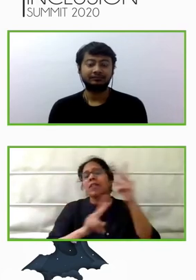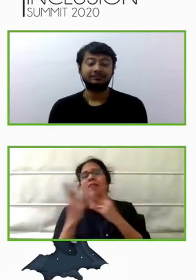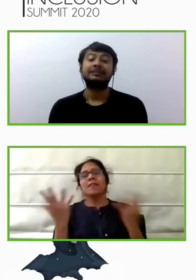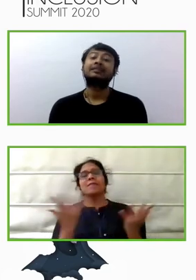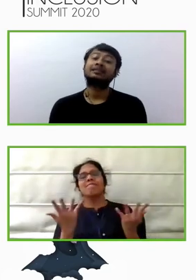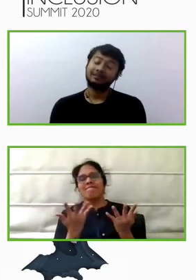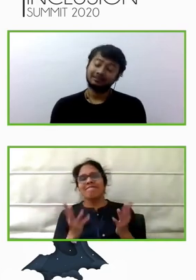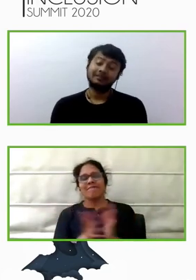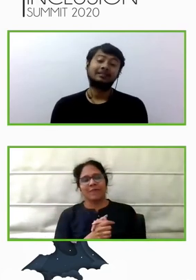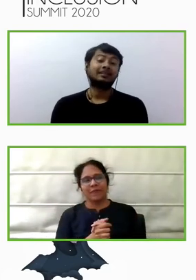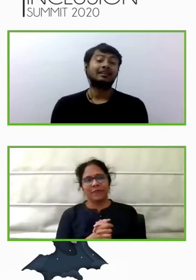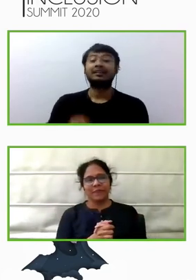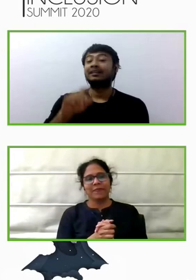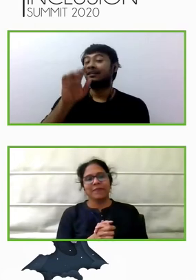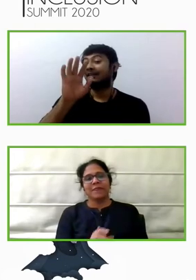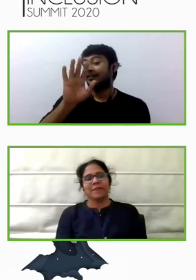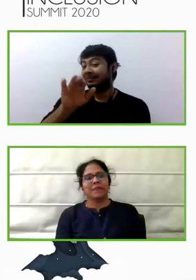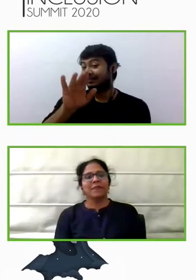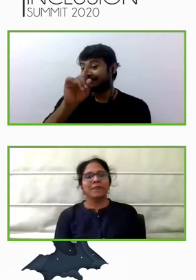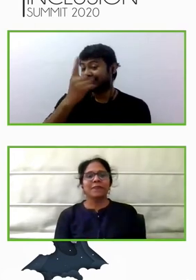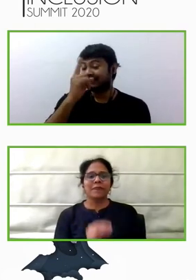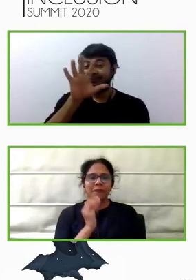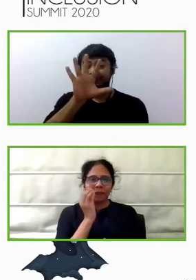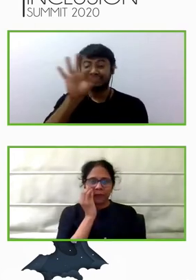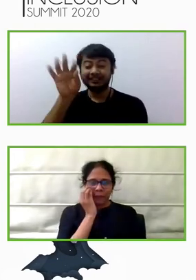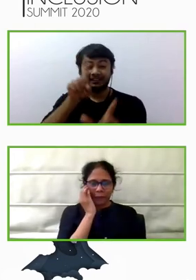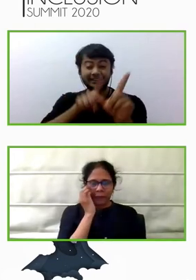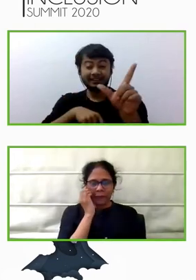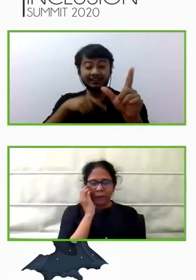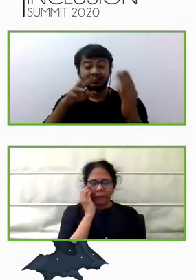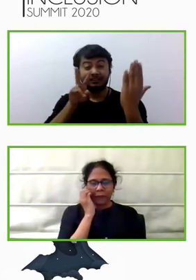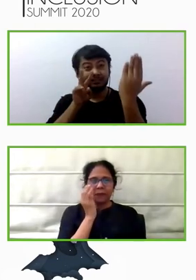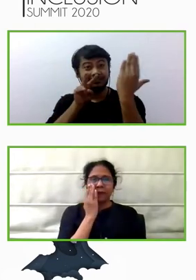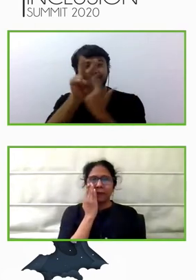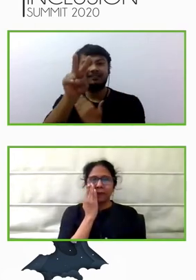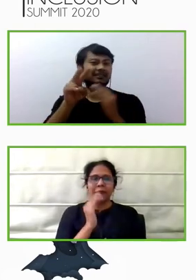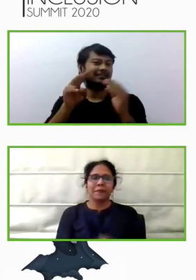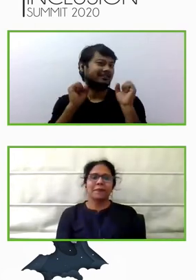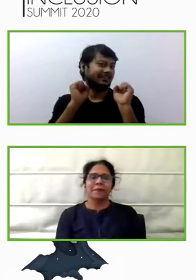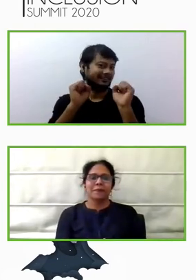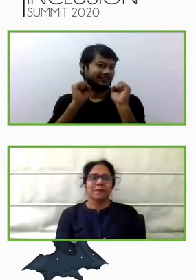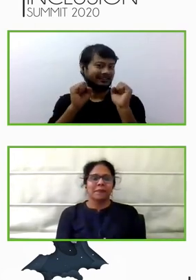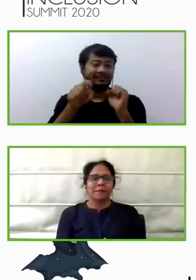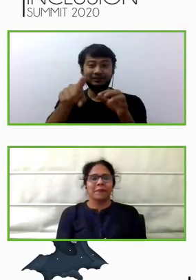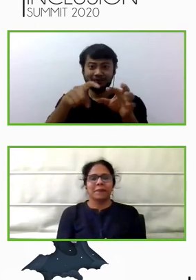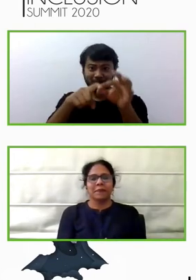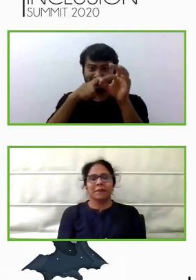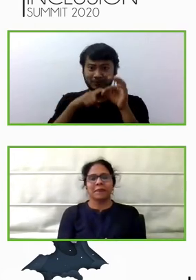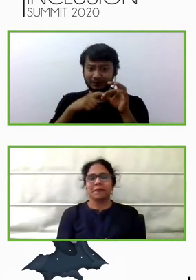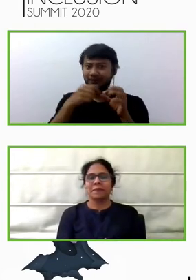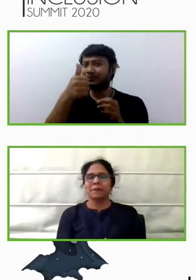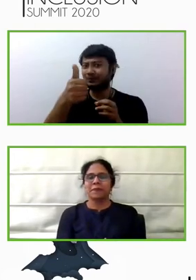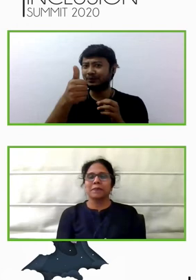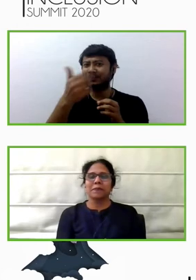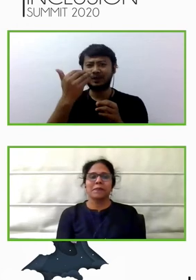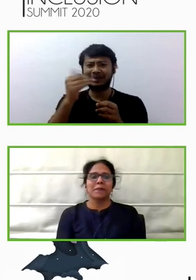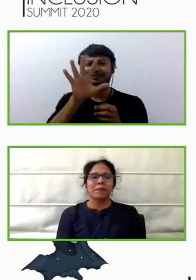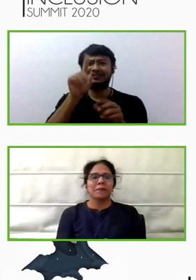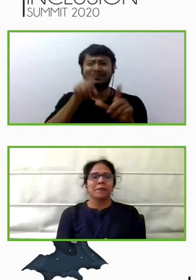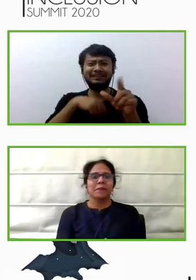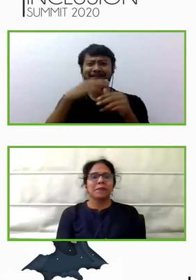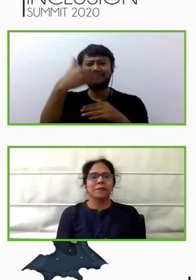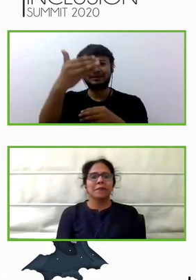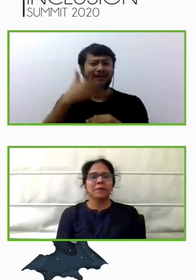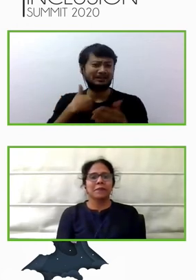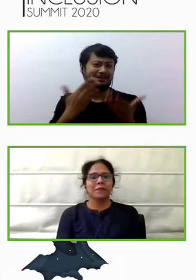sure that I could project 50 years ahead, although I appreciate the framing of the question, because I'll be dead by the time 50